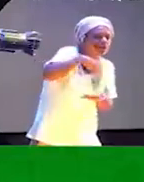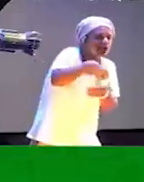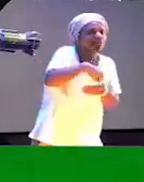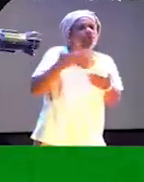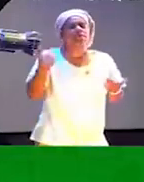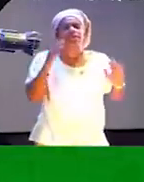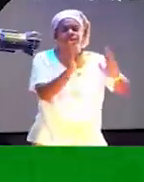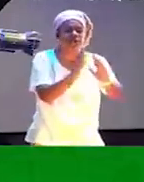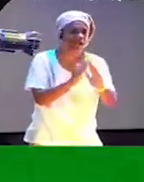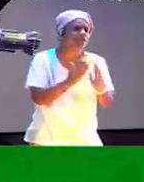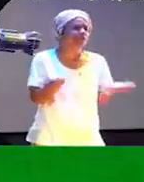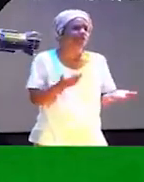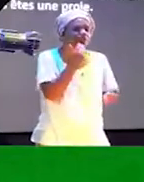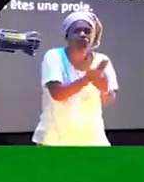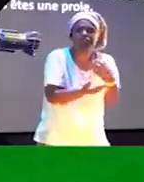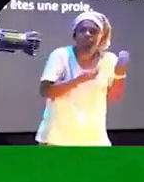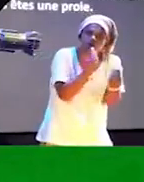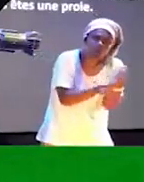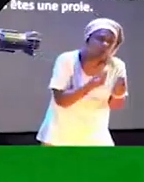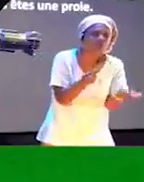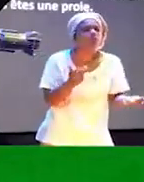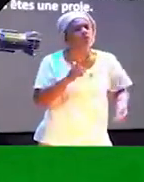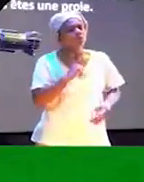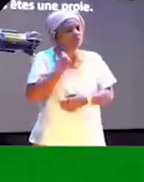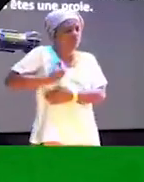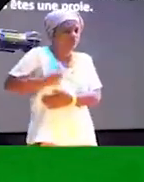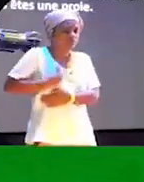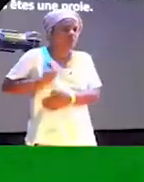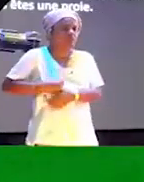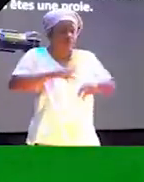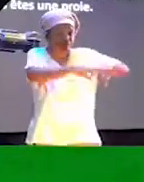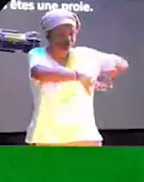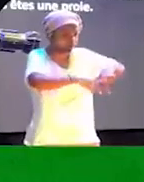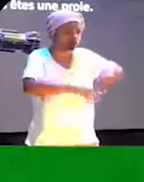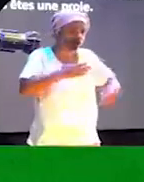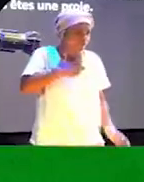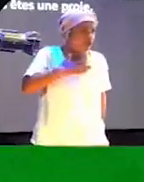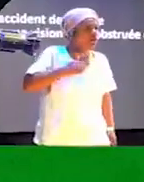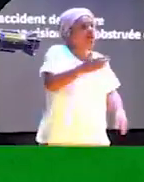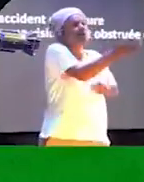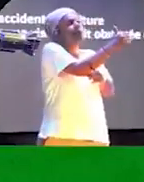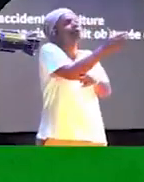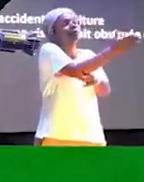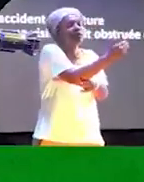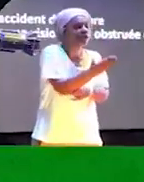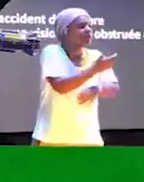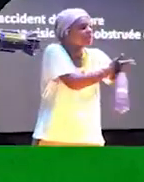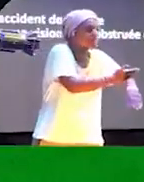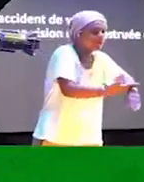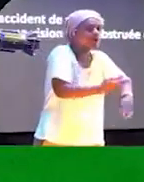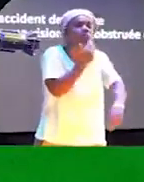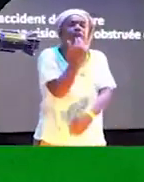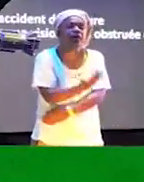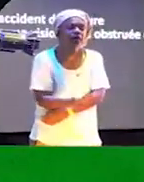more than my death. My gender is a white flag of surrender. Predators don't have to chase you before you know you are prey. January 13th,